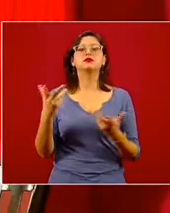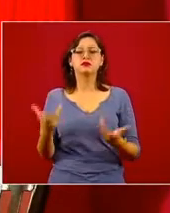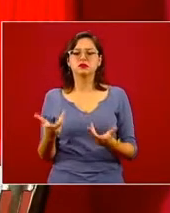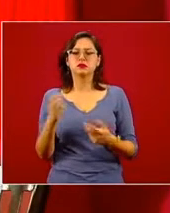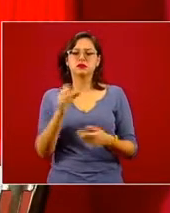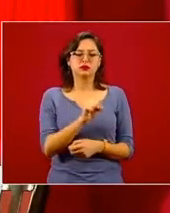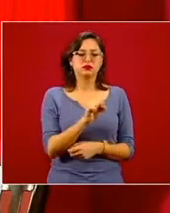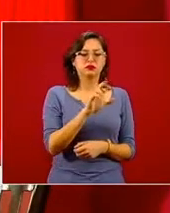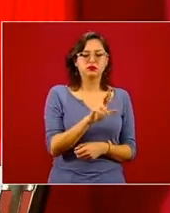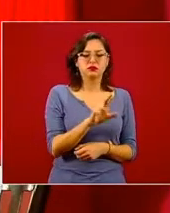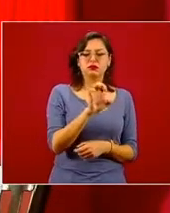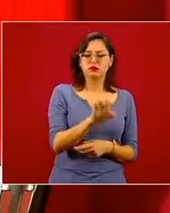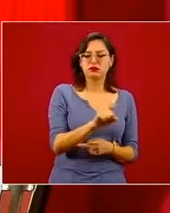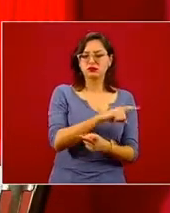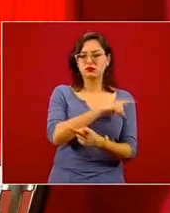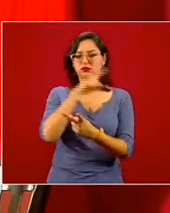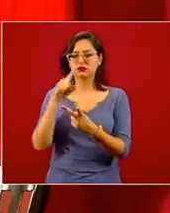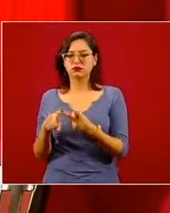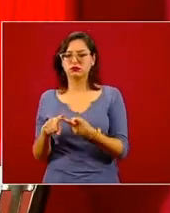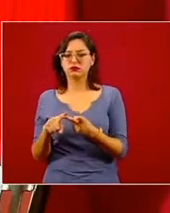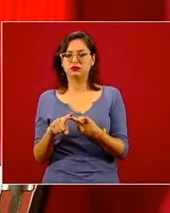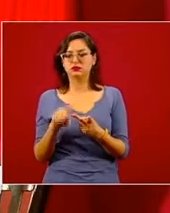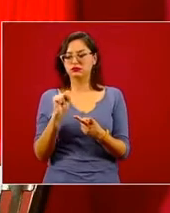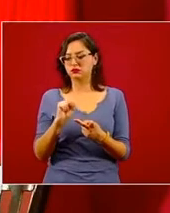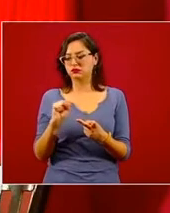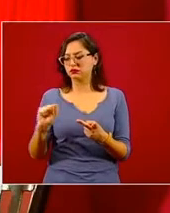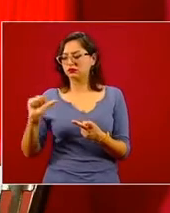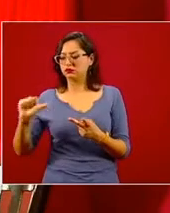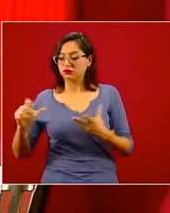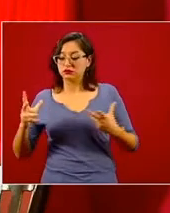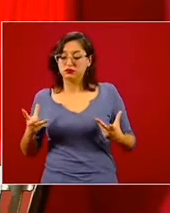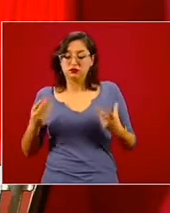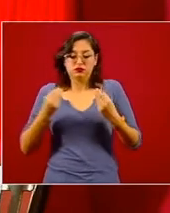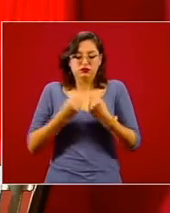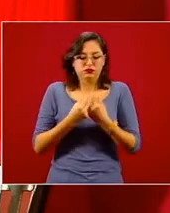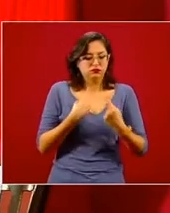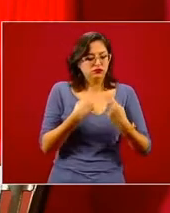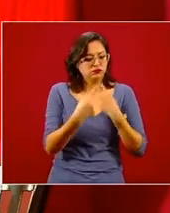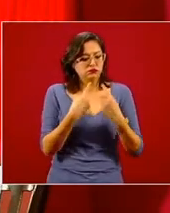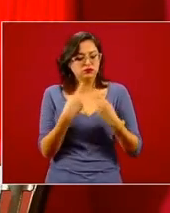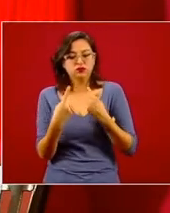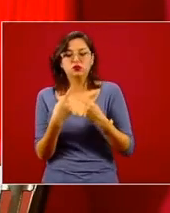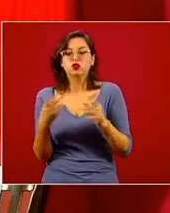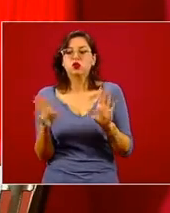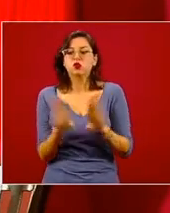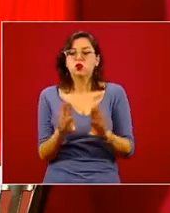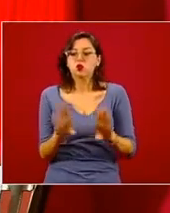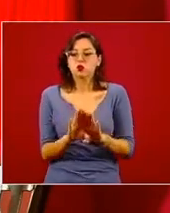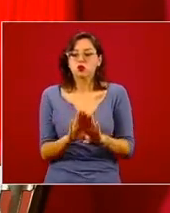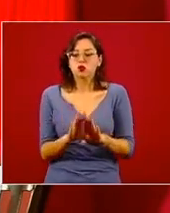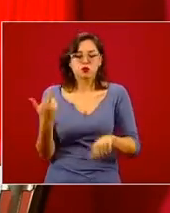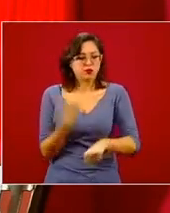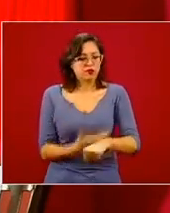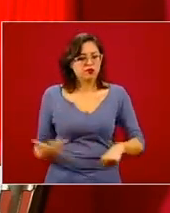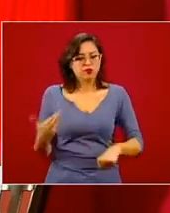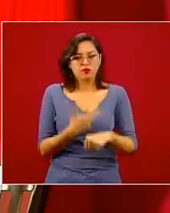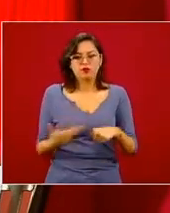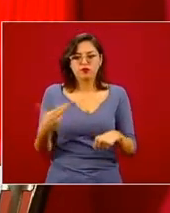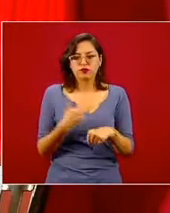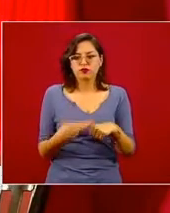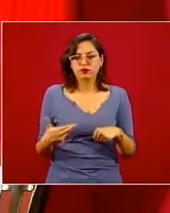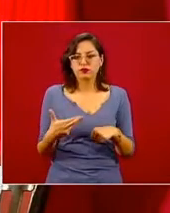these Secretaría de Relaciones issues. Exteriores y la Secretaría de Salud. Since China was a Logramos focal articular point for this la